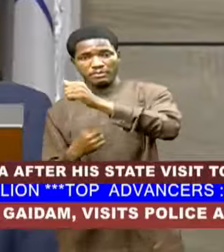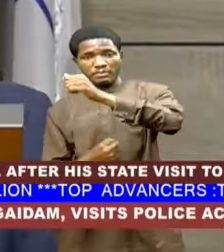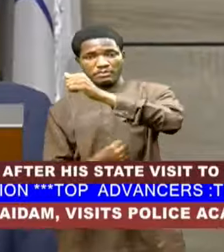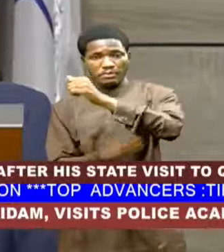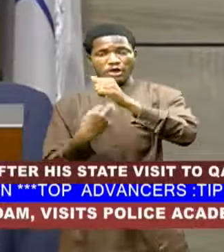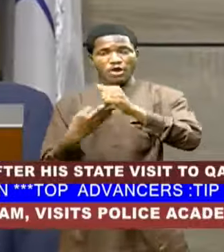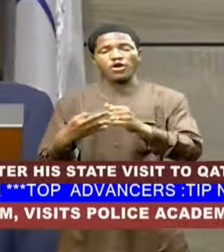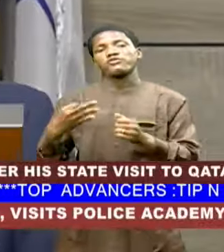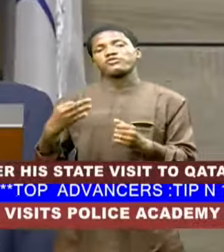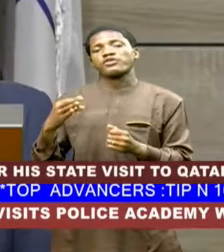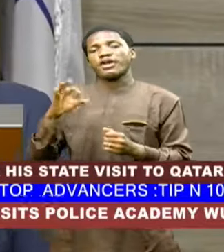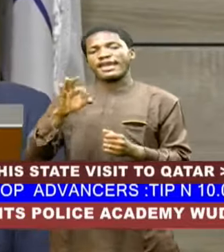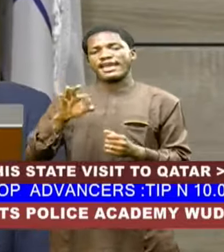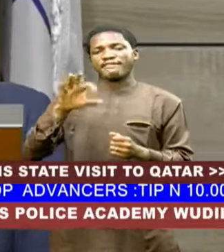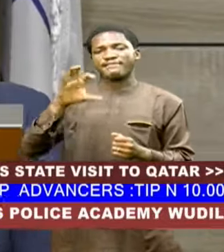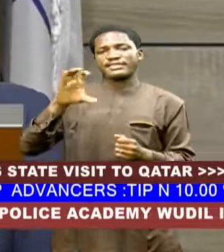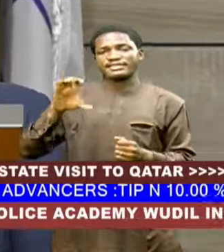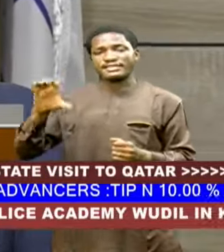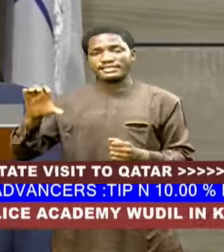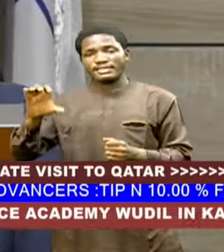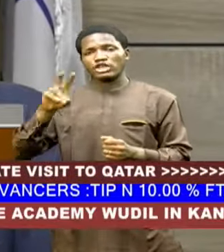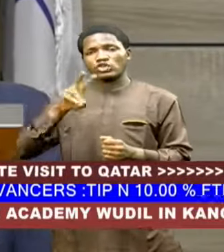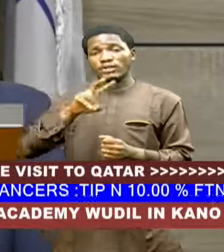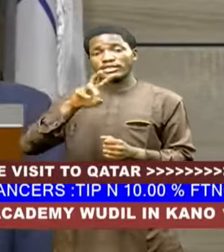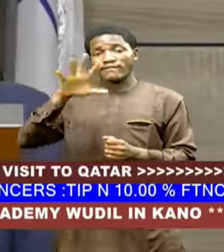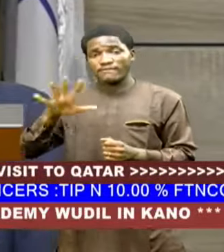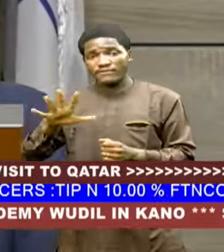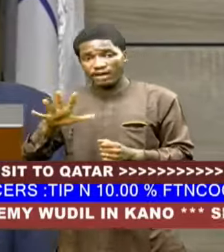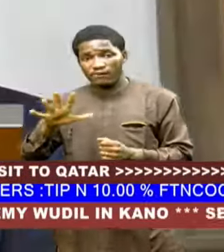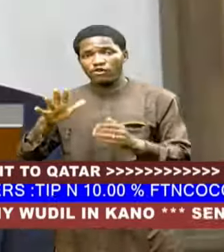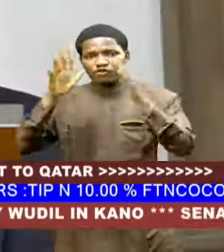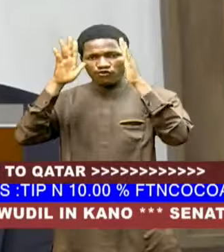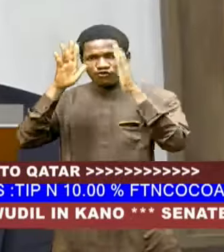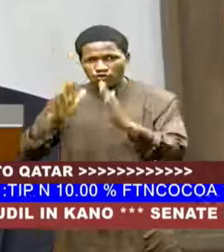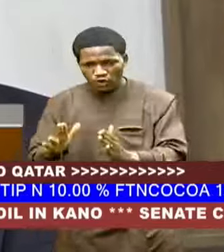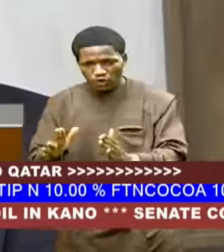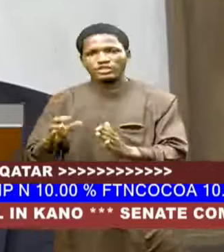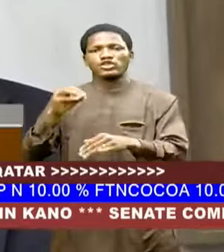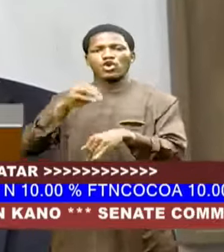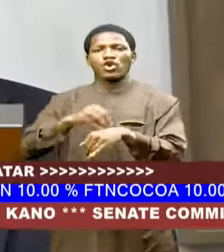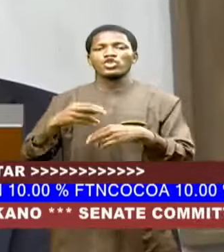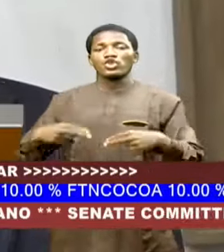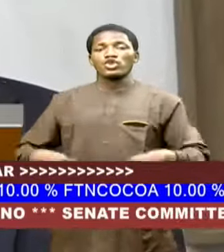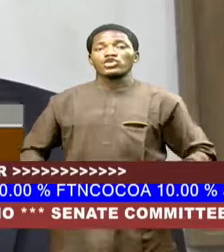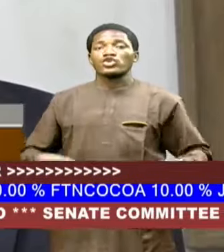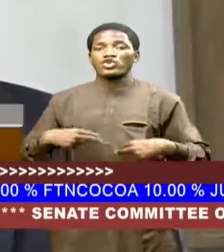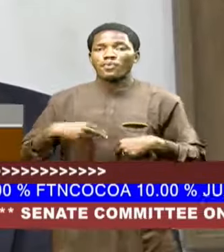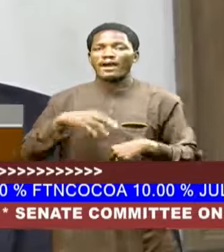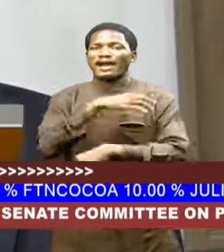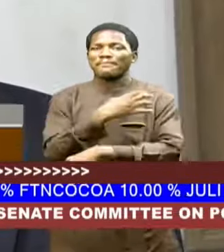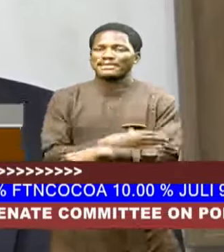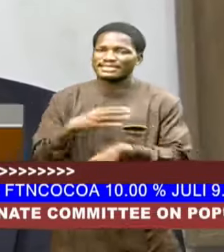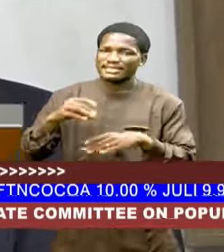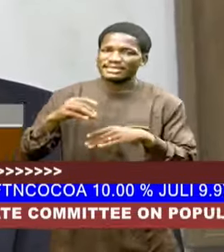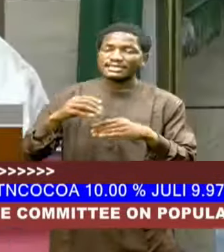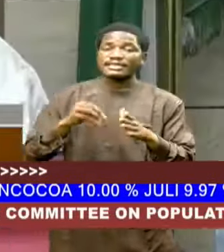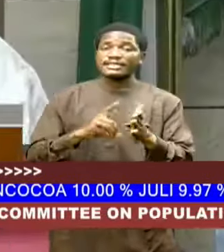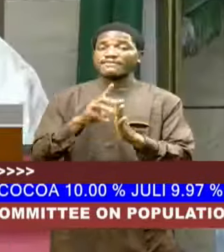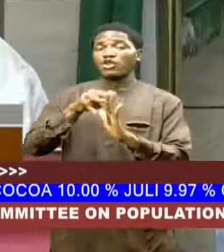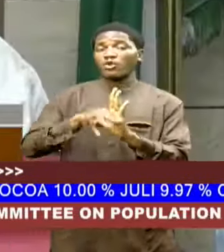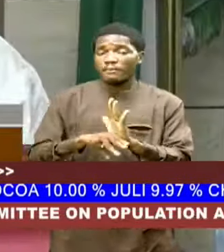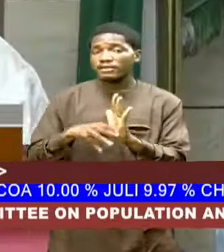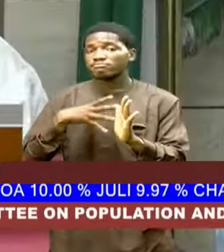Implementation Plan FCC25 places high premium on human capacity development and talent management, adding that learning